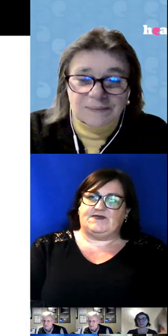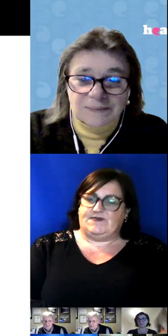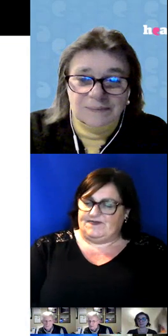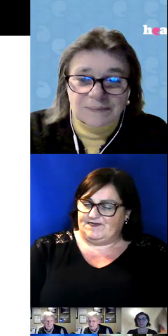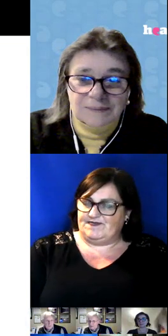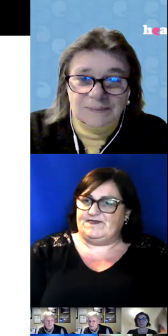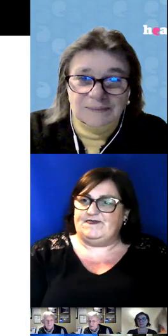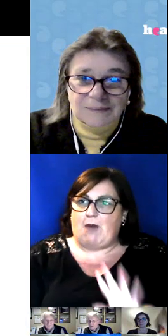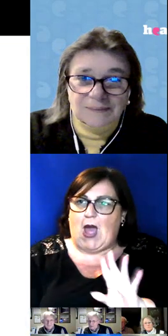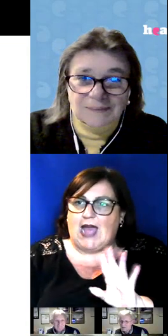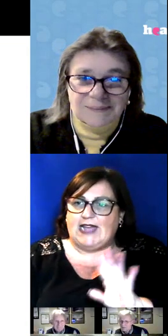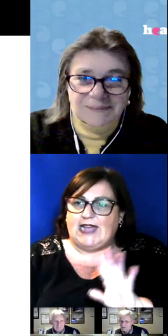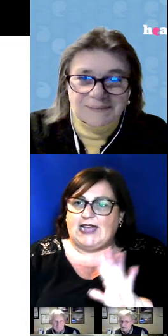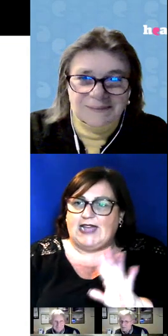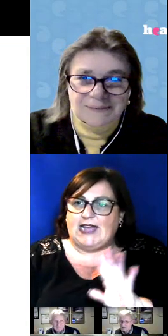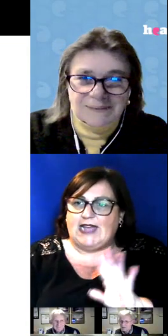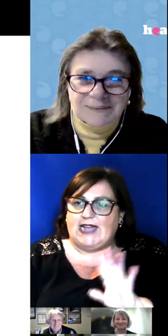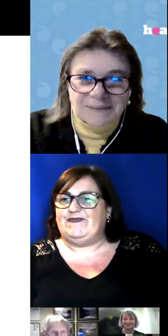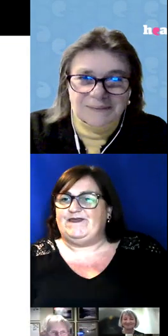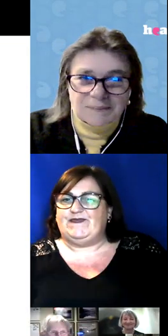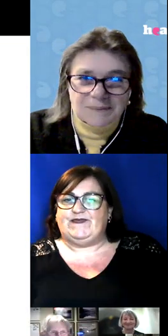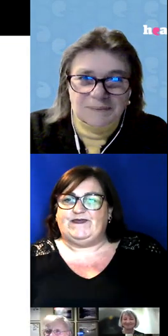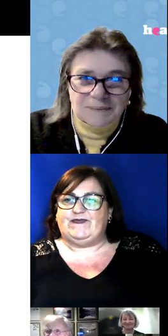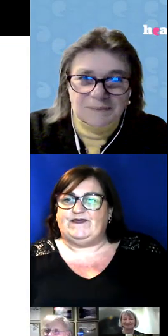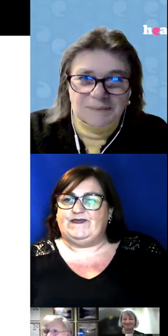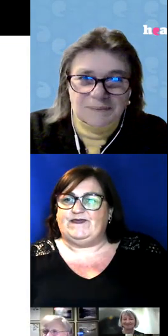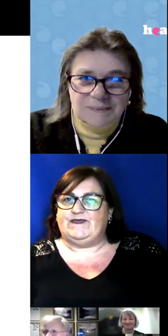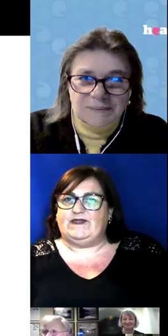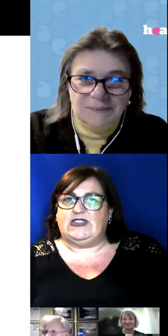Thank you. Bye-bye. Thanks, Roz. Very good. Cheers.